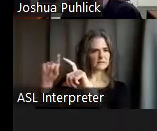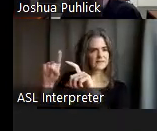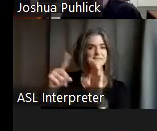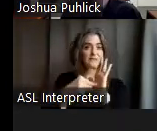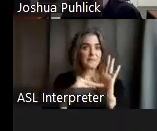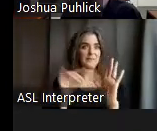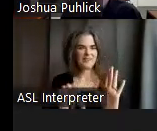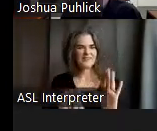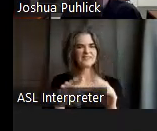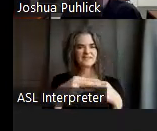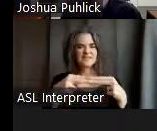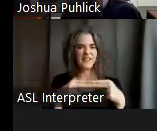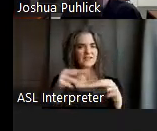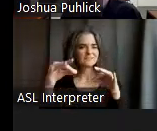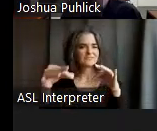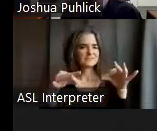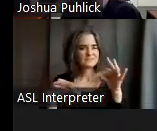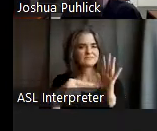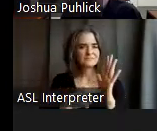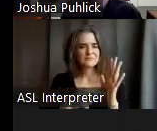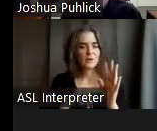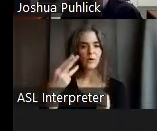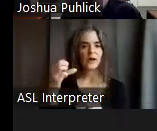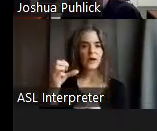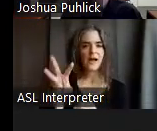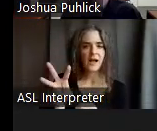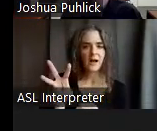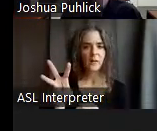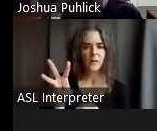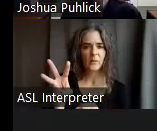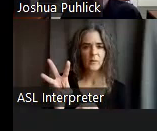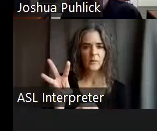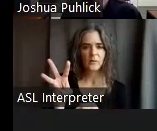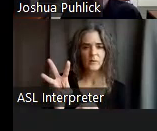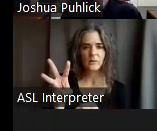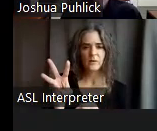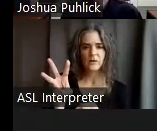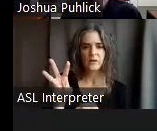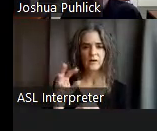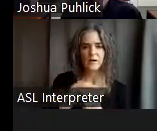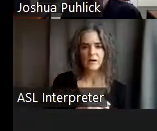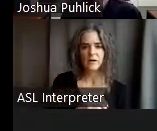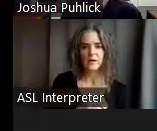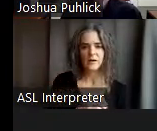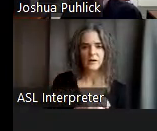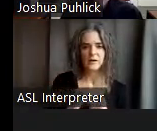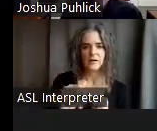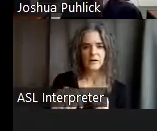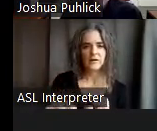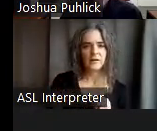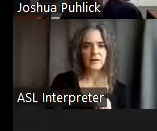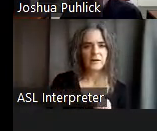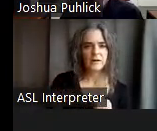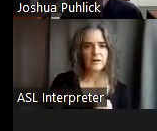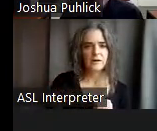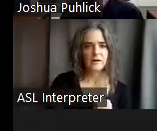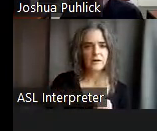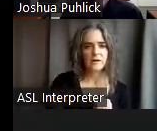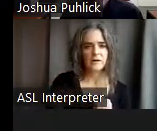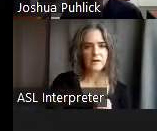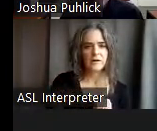slide. We do have a few different presenters to start us off, so the gallery mode might be the best way to